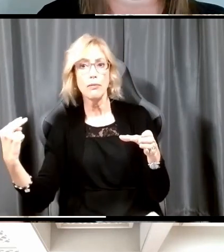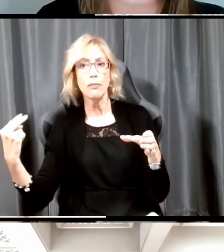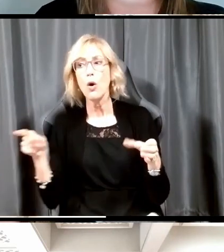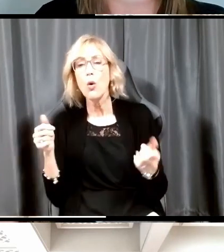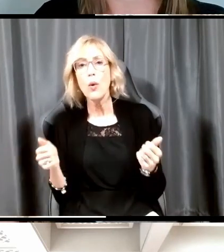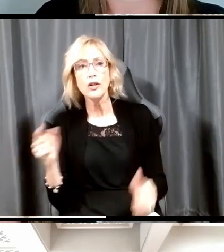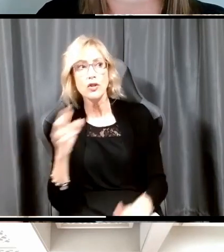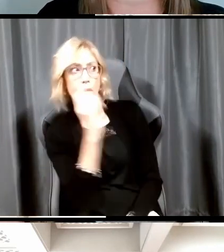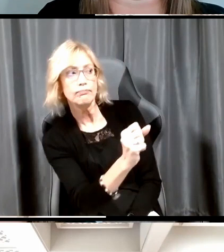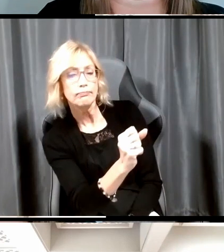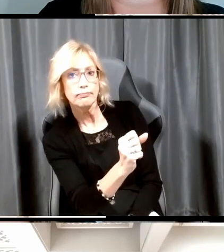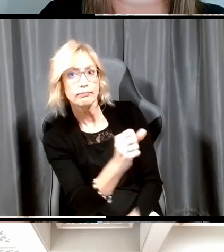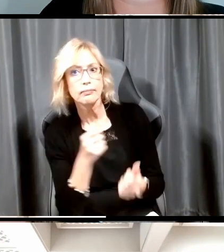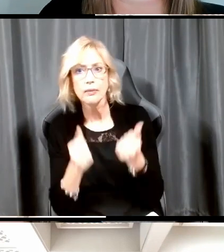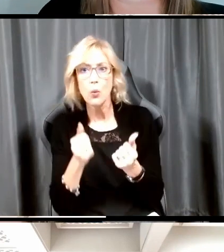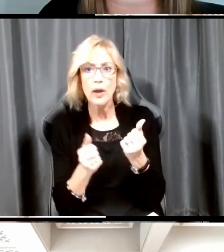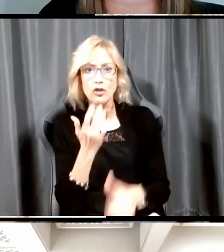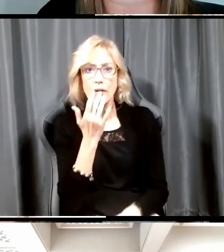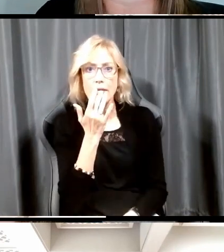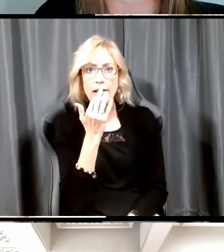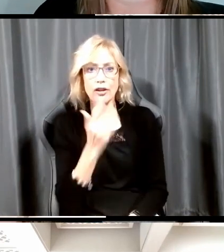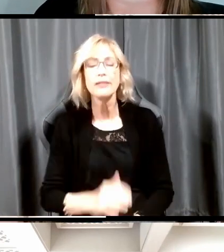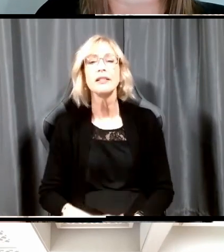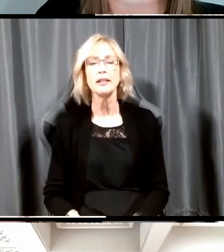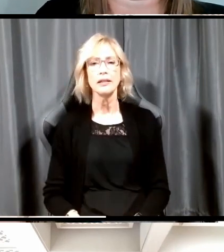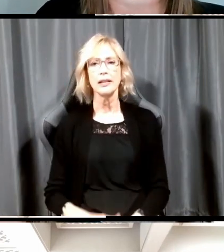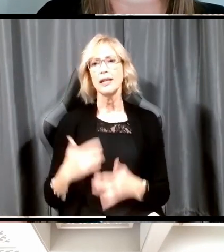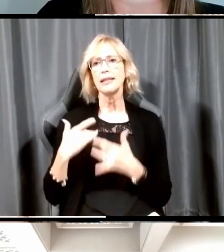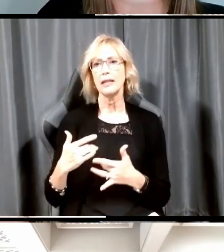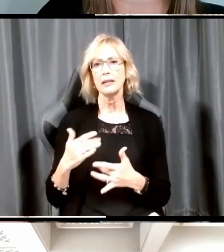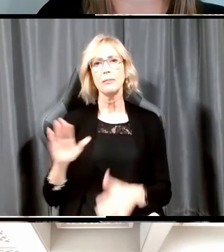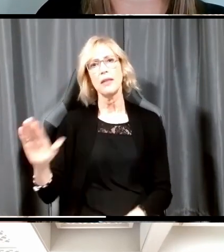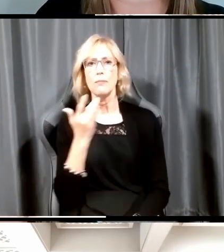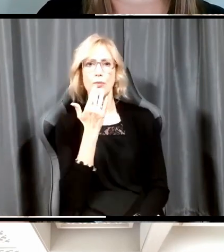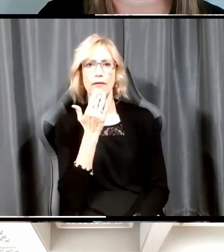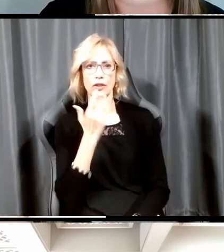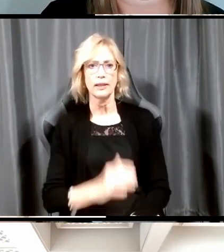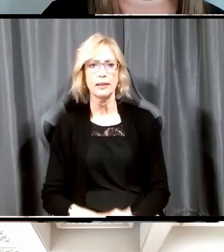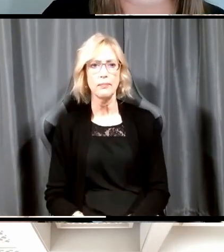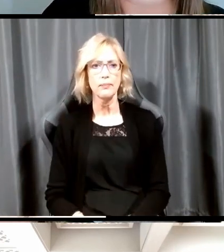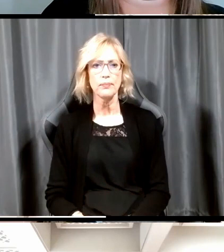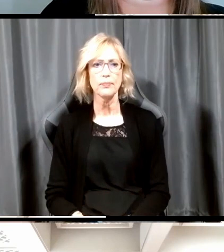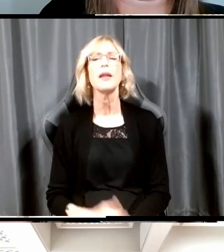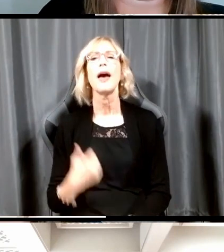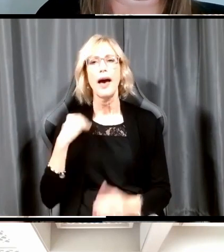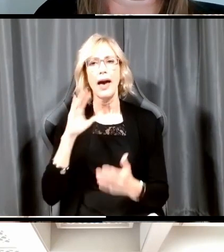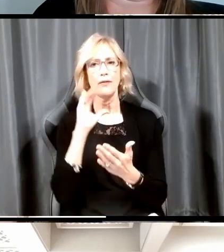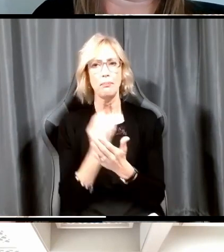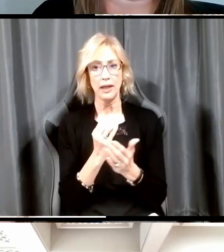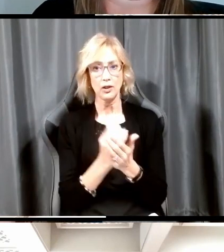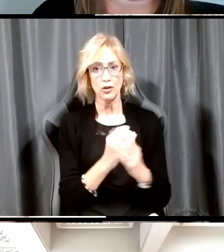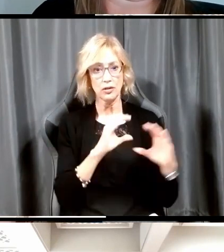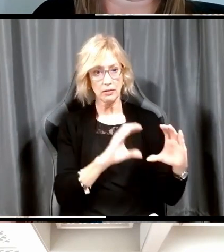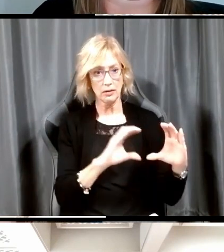their attention to that color. And that's generally their color preference. Okay, and we have pictures at the bottom here.